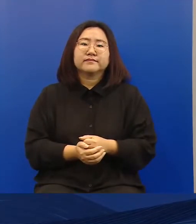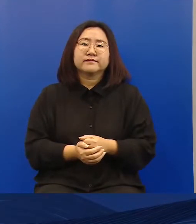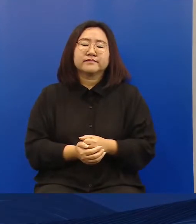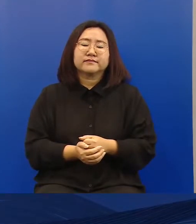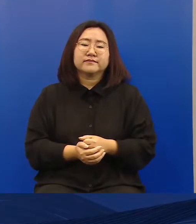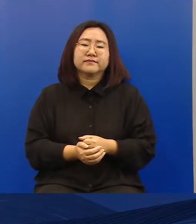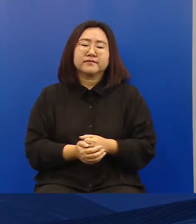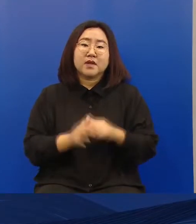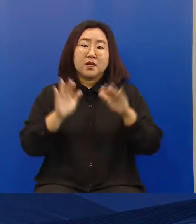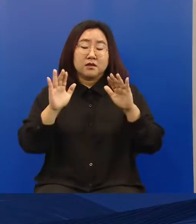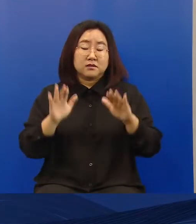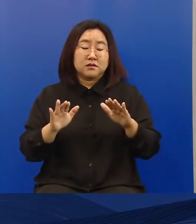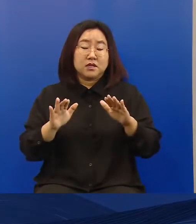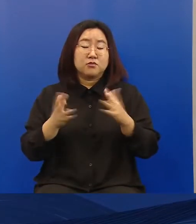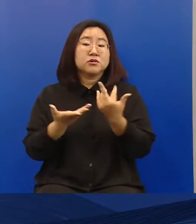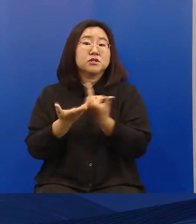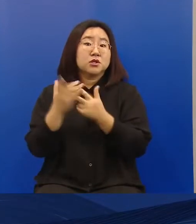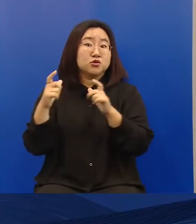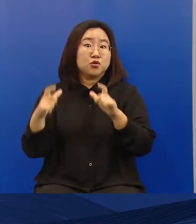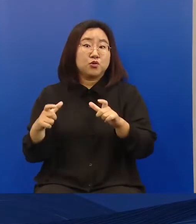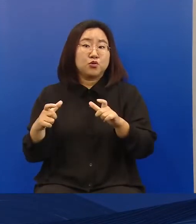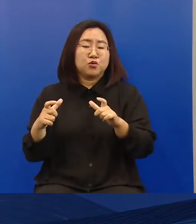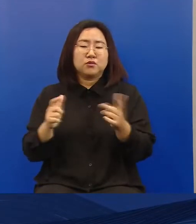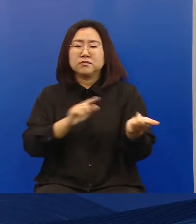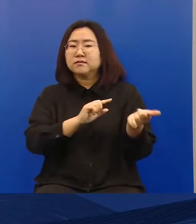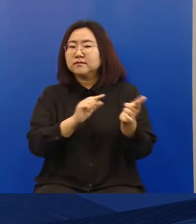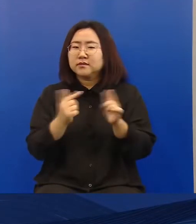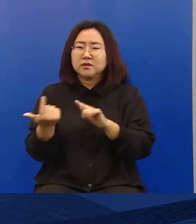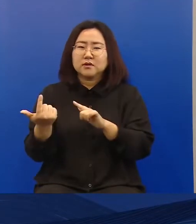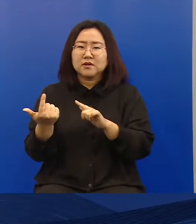And in the course of that,